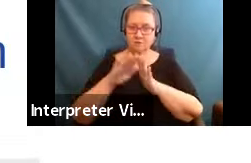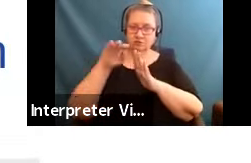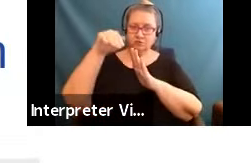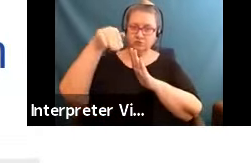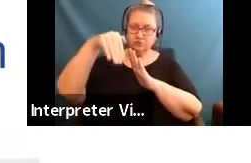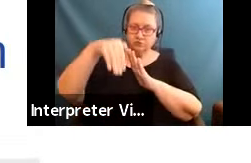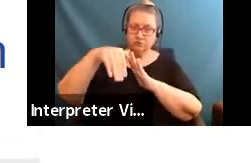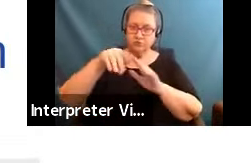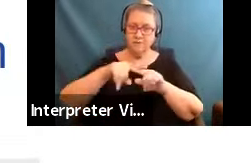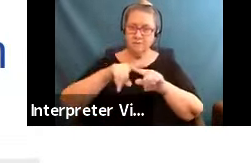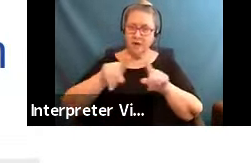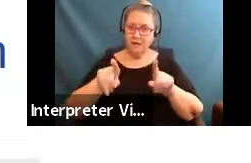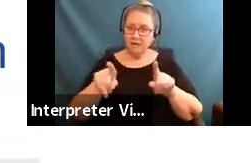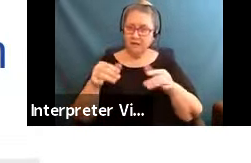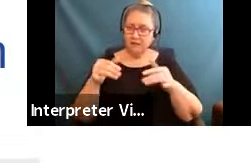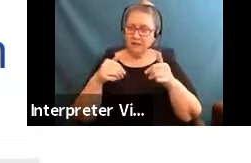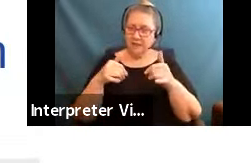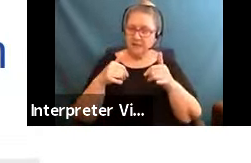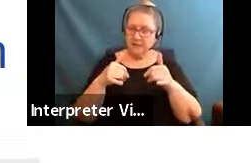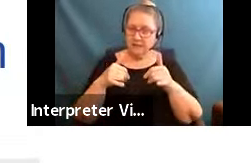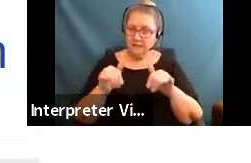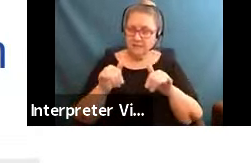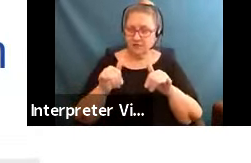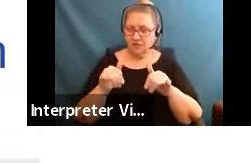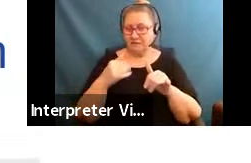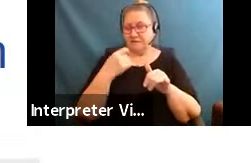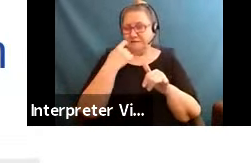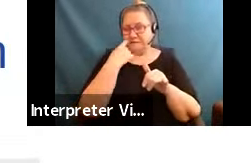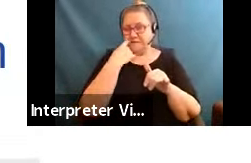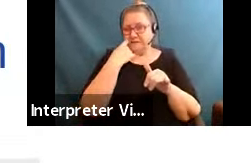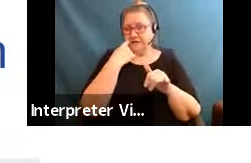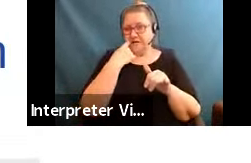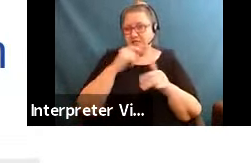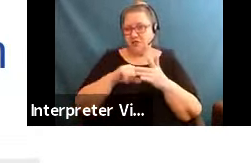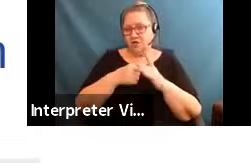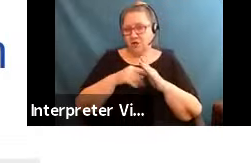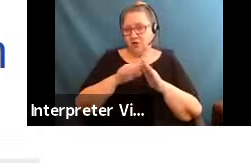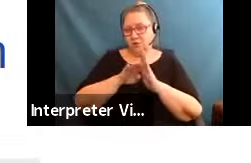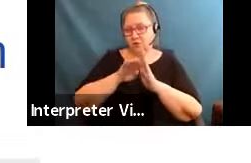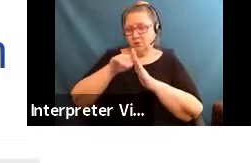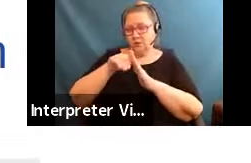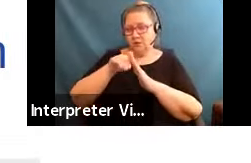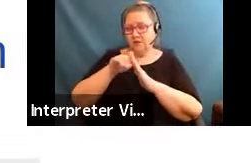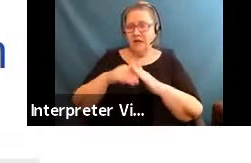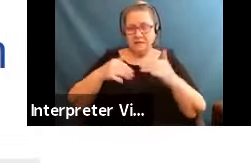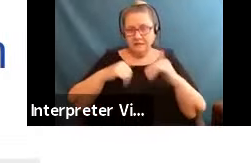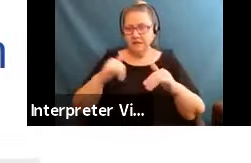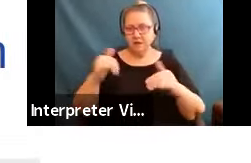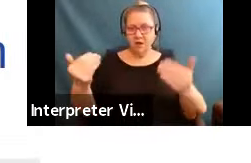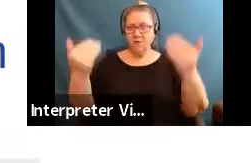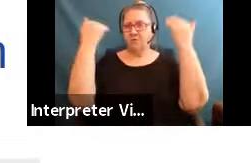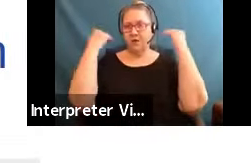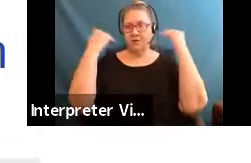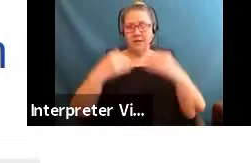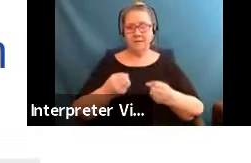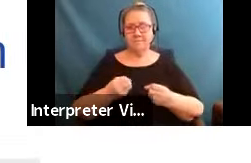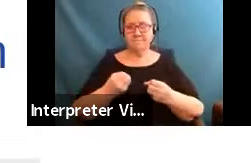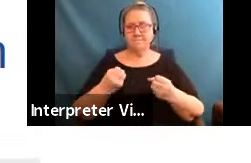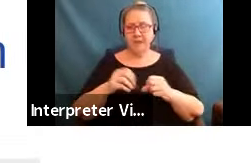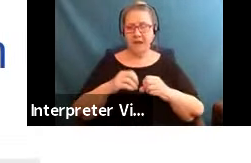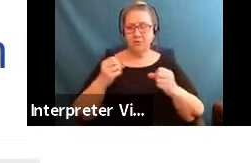it's still just starting to decrease, and again, is currently still an overwhelming number in our hospitals. Next slide, please.